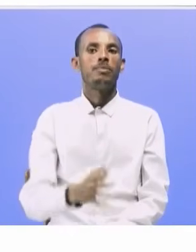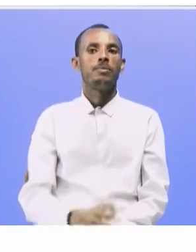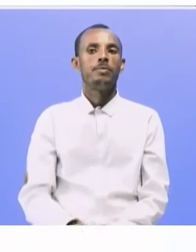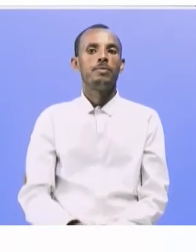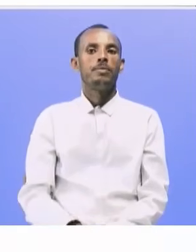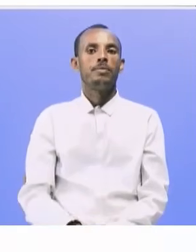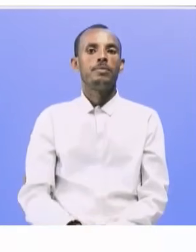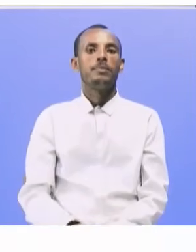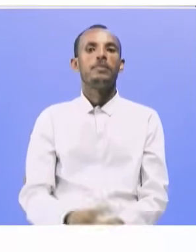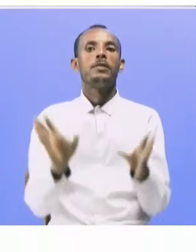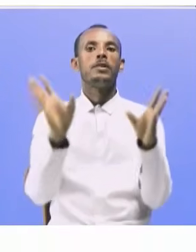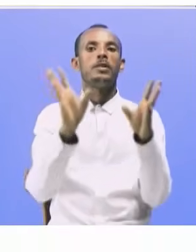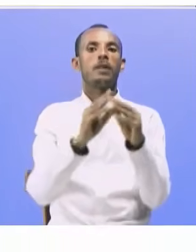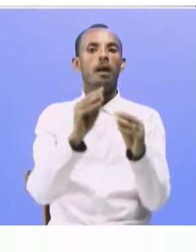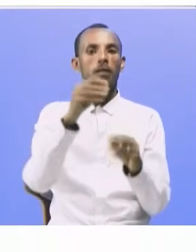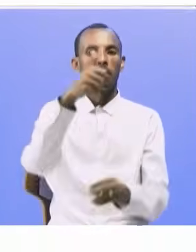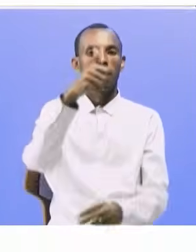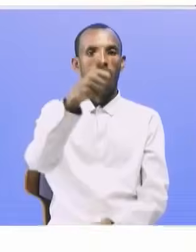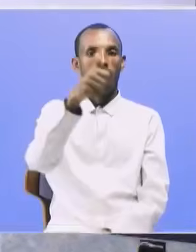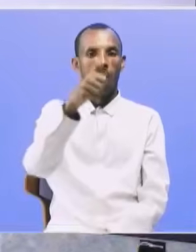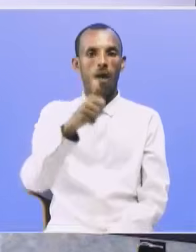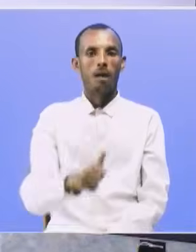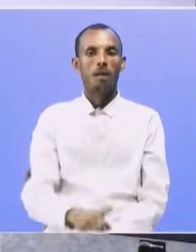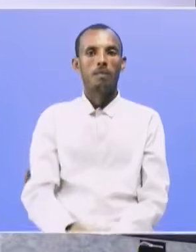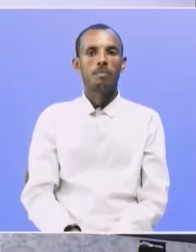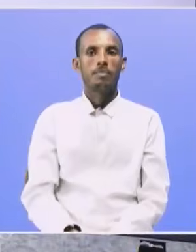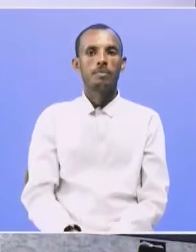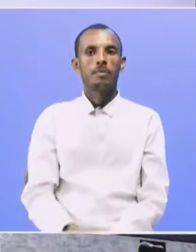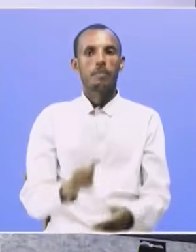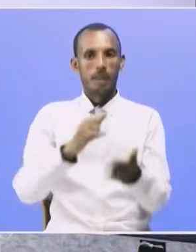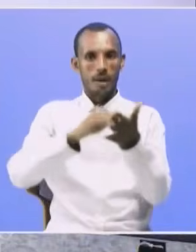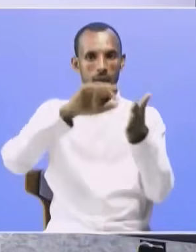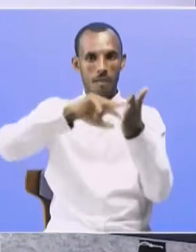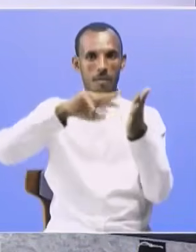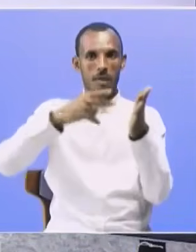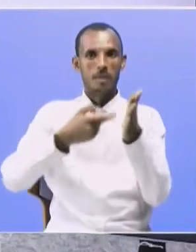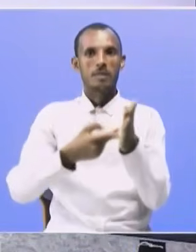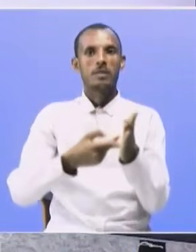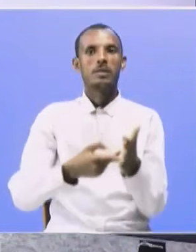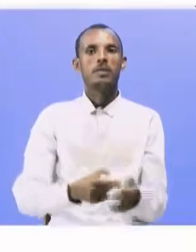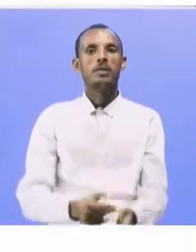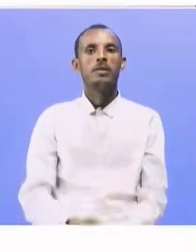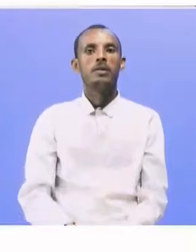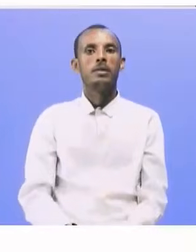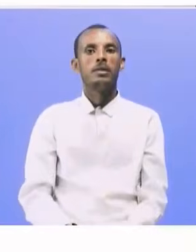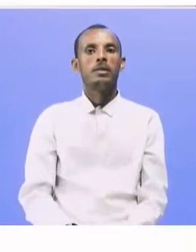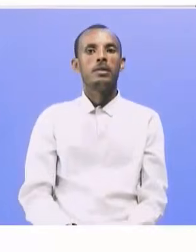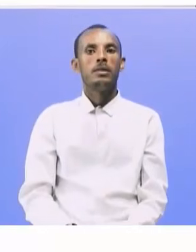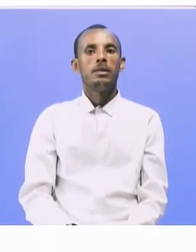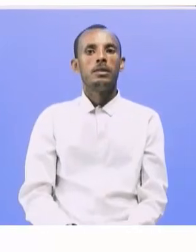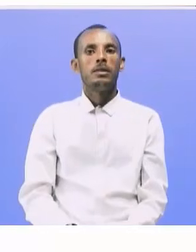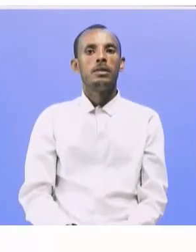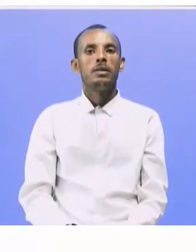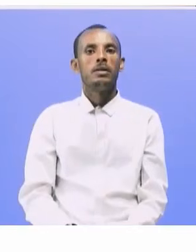of set A. That's the meaning. Again, this one.